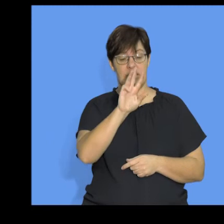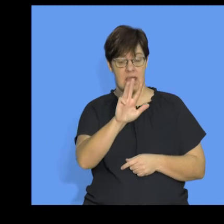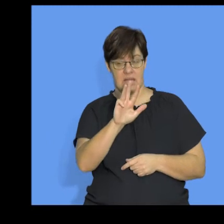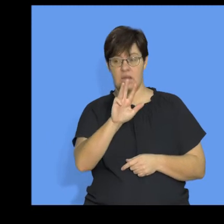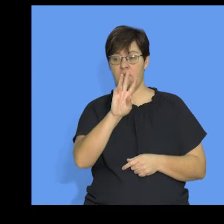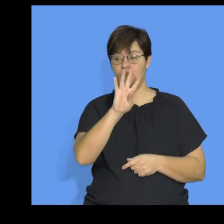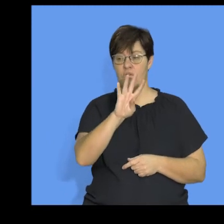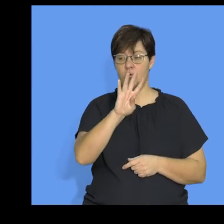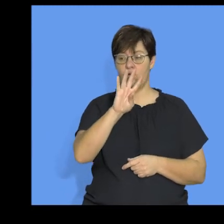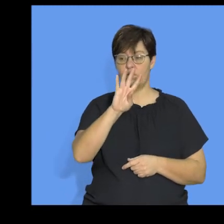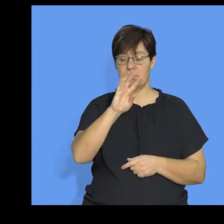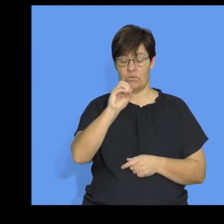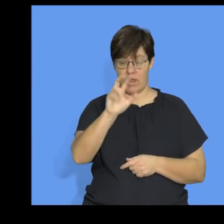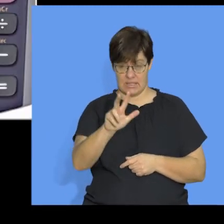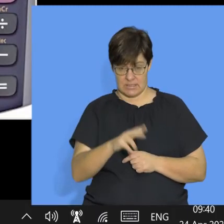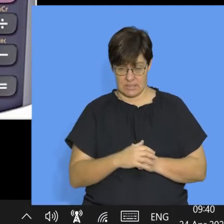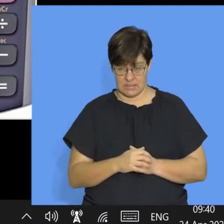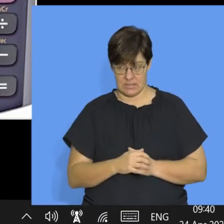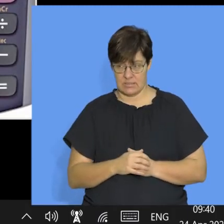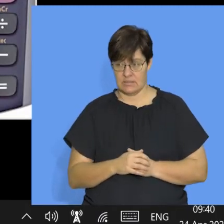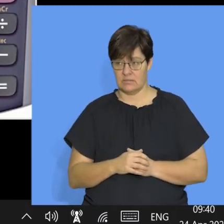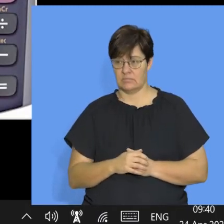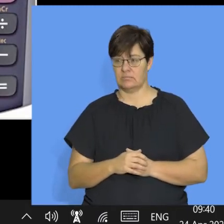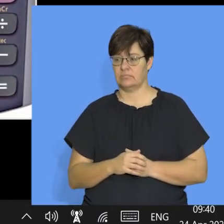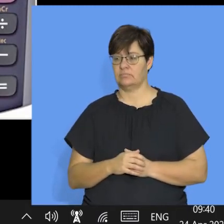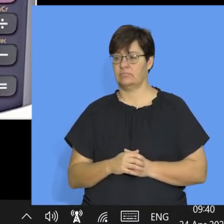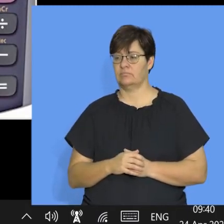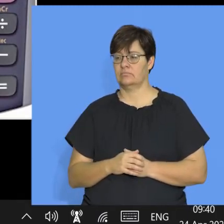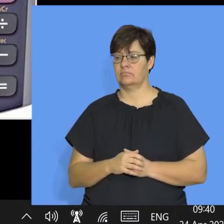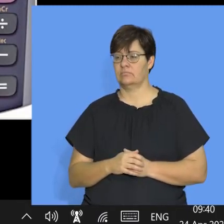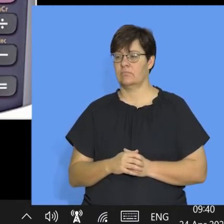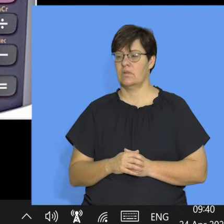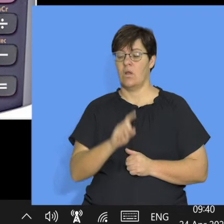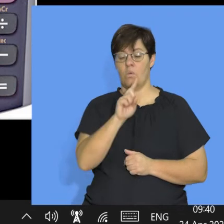129,408. Here we are. And we say, take the